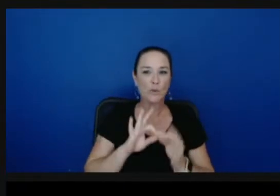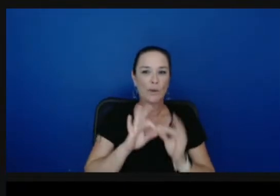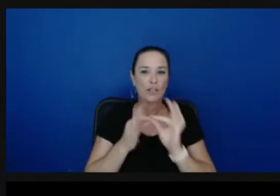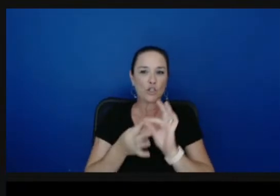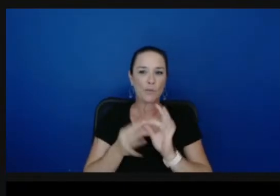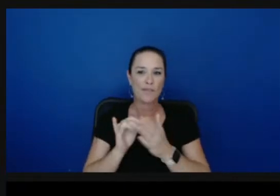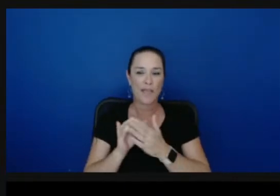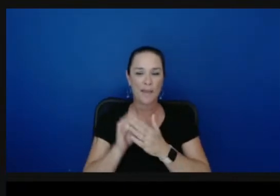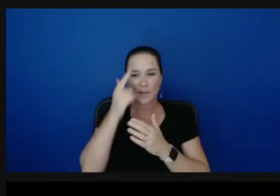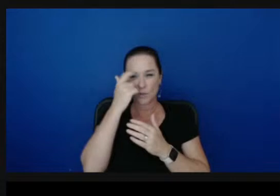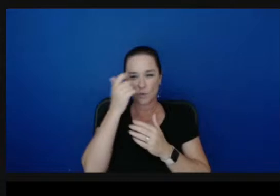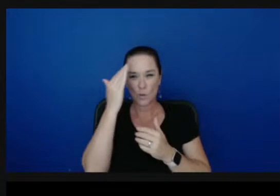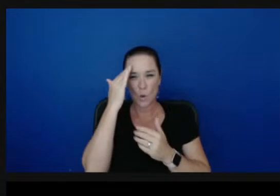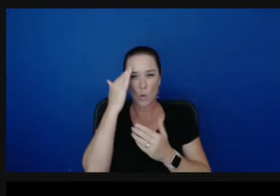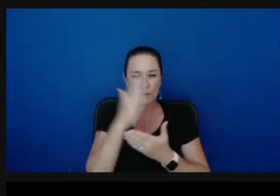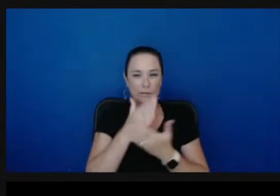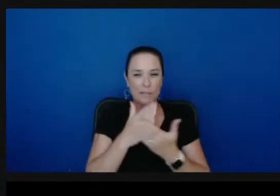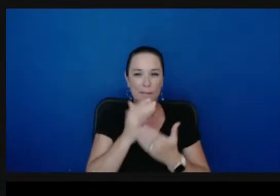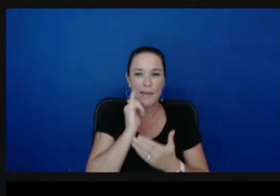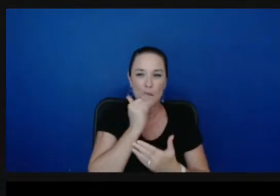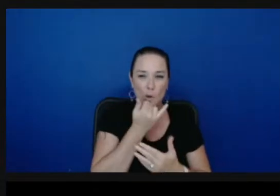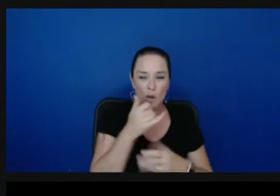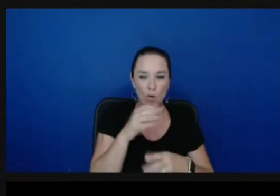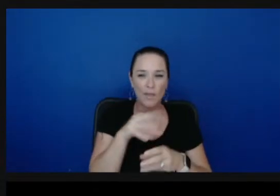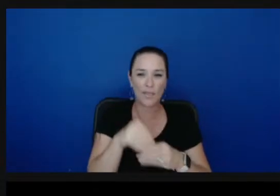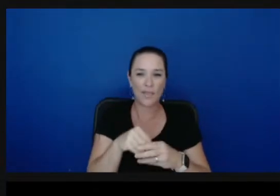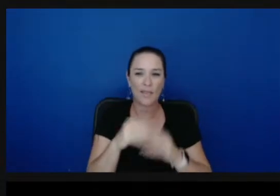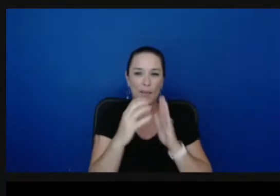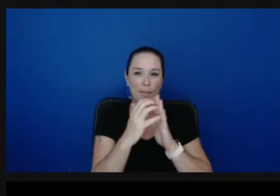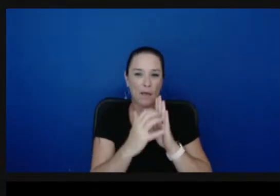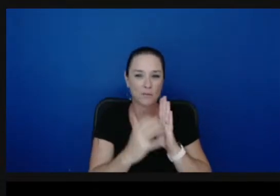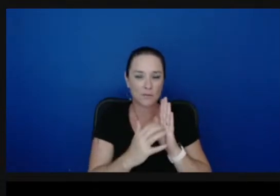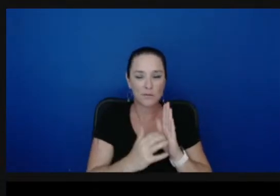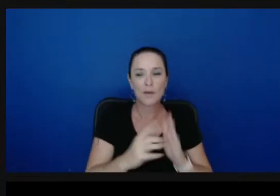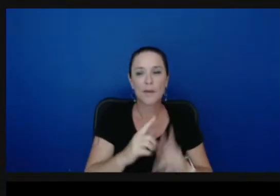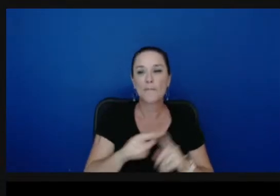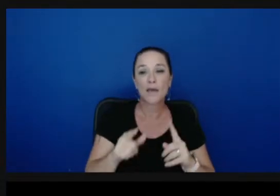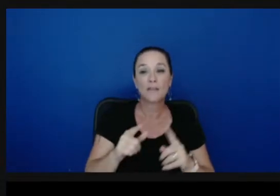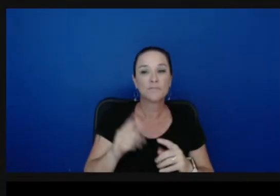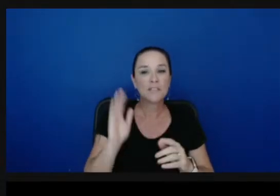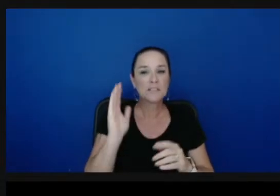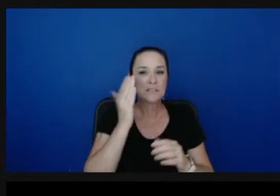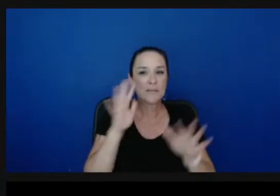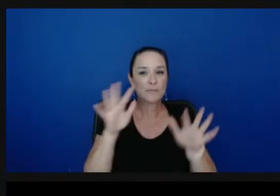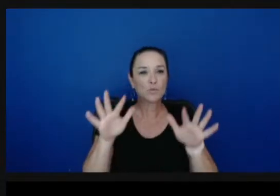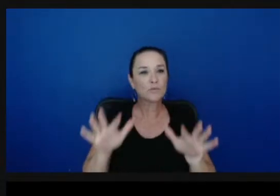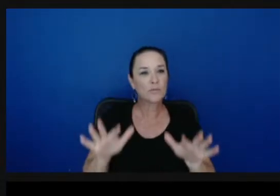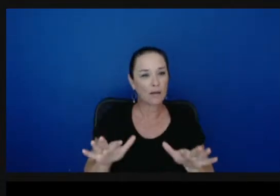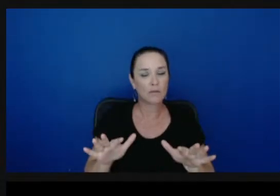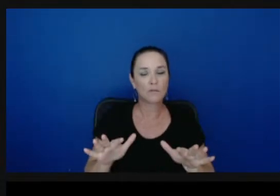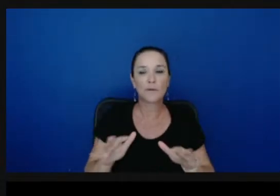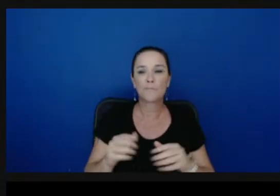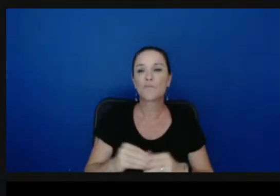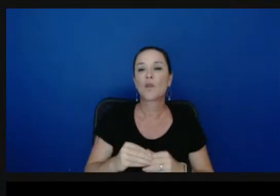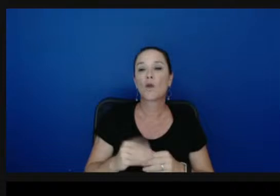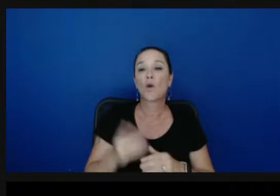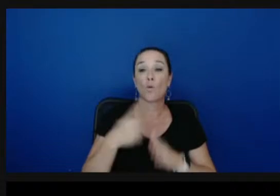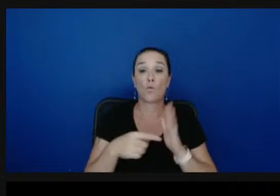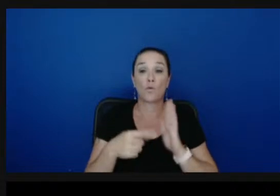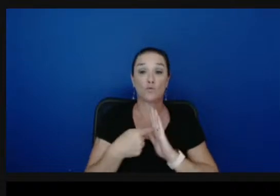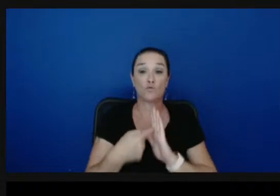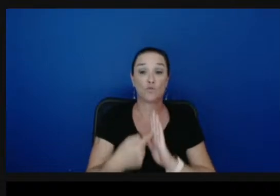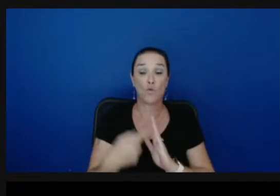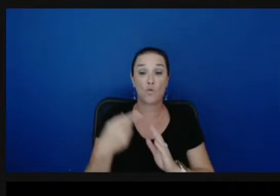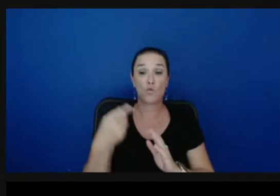that there seemed to be some error in some of the plots that we were seeing. But this seems to have settled now. And what it's showing is this is the line north